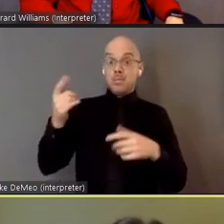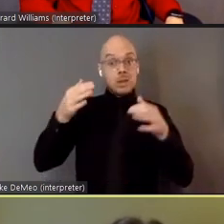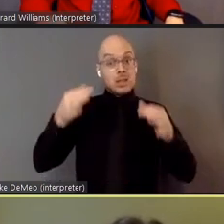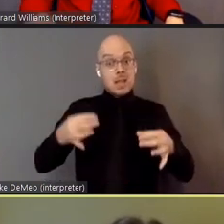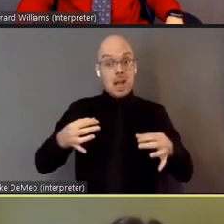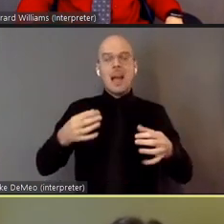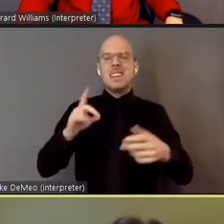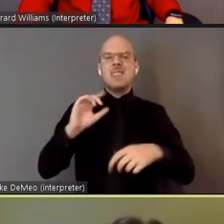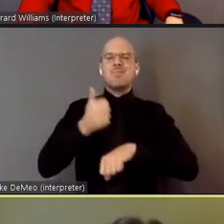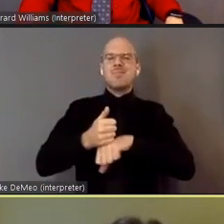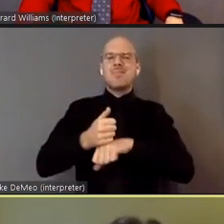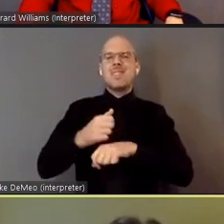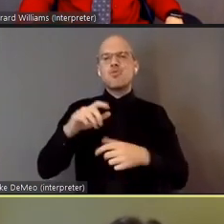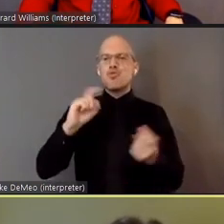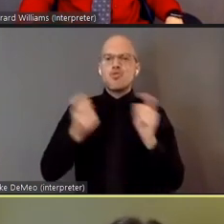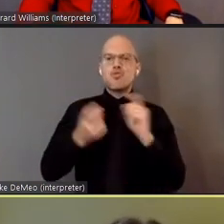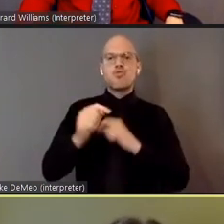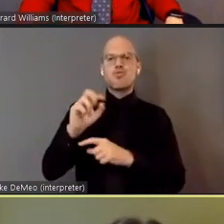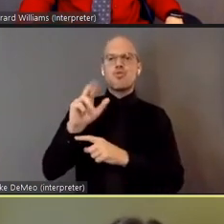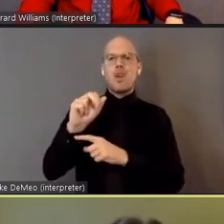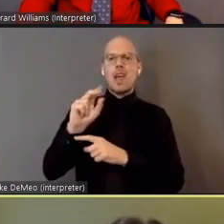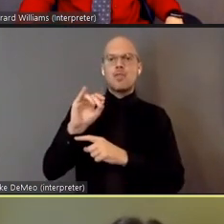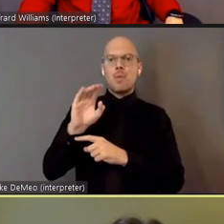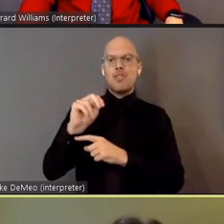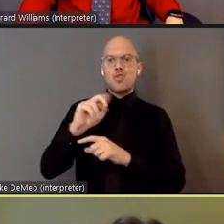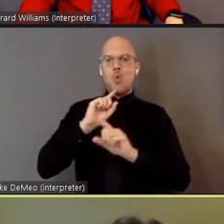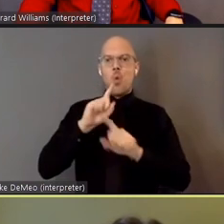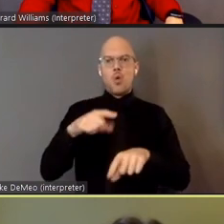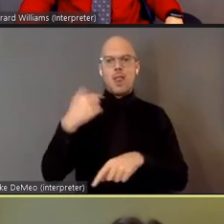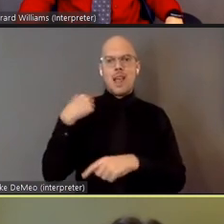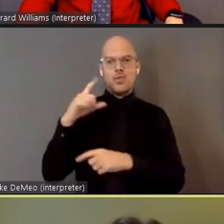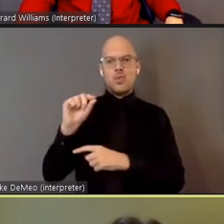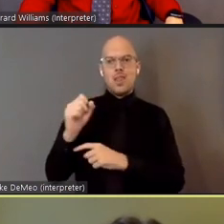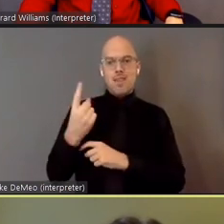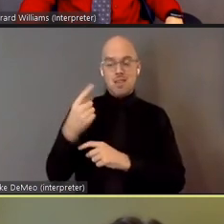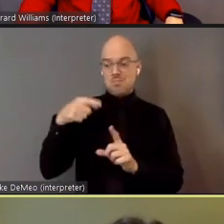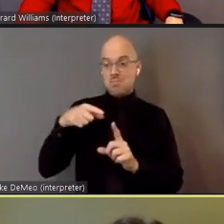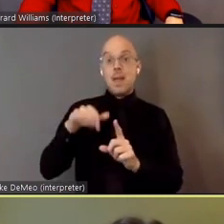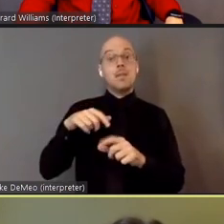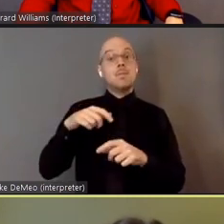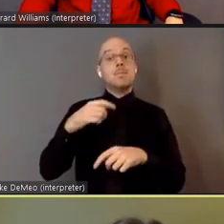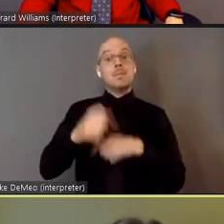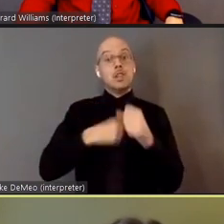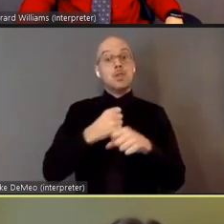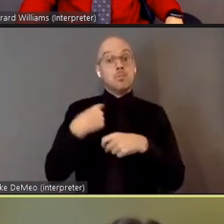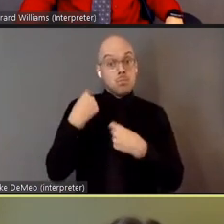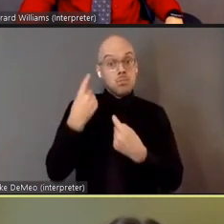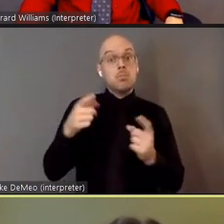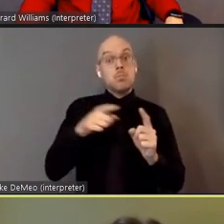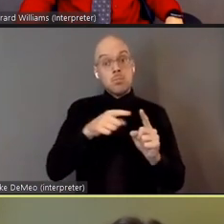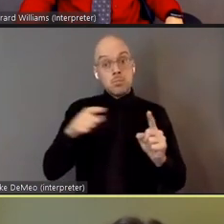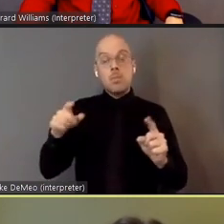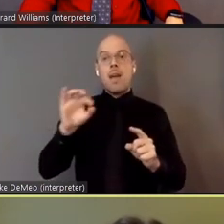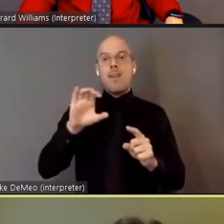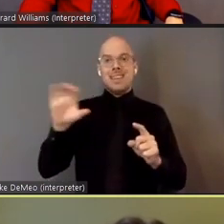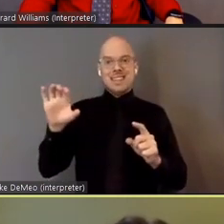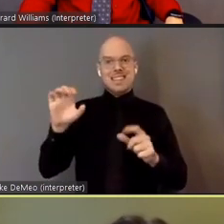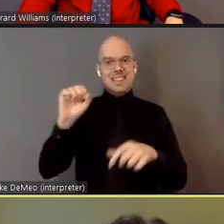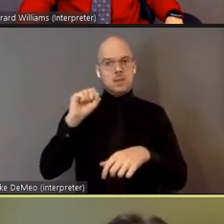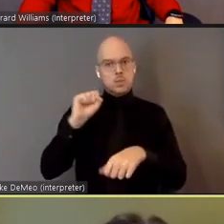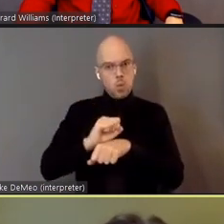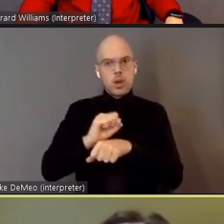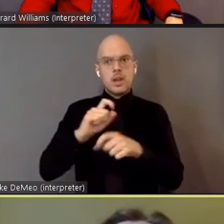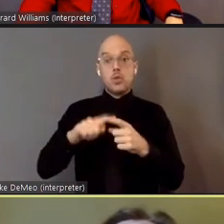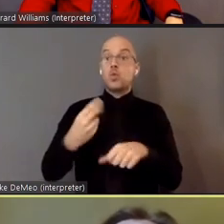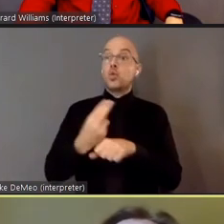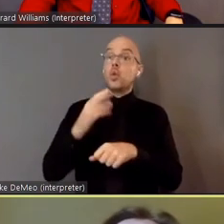was issued in 2011, the FCC has been working on using universal service funds to support